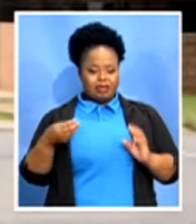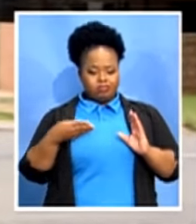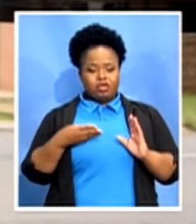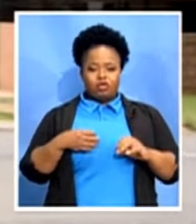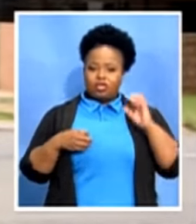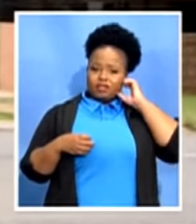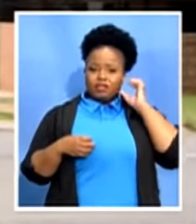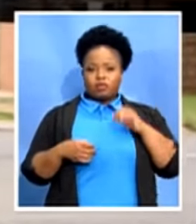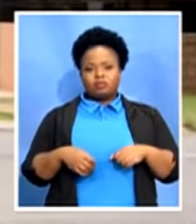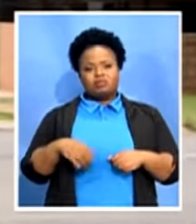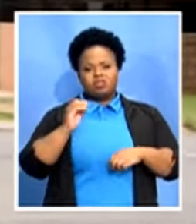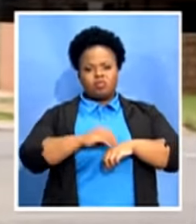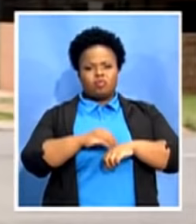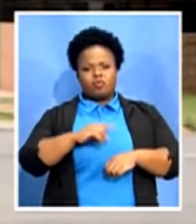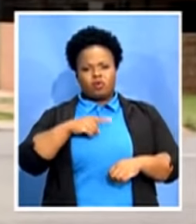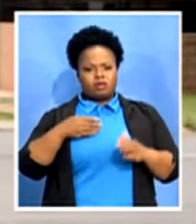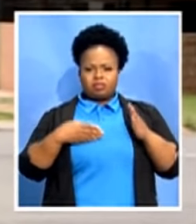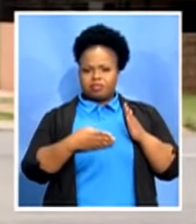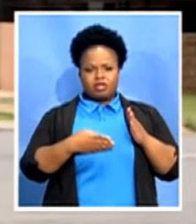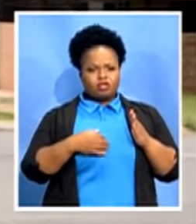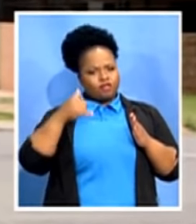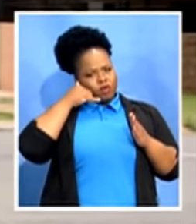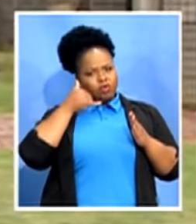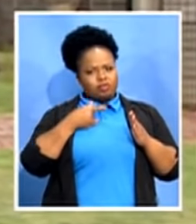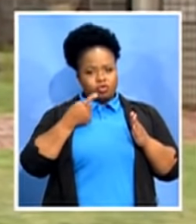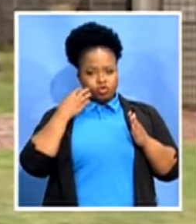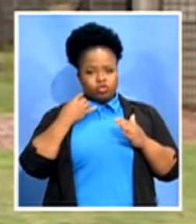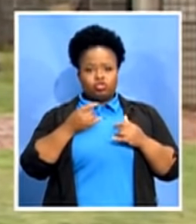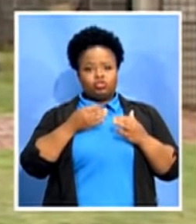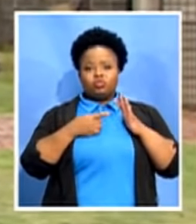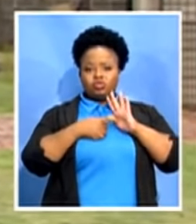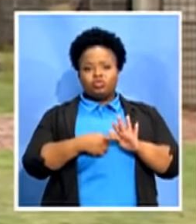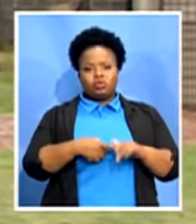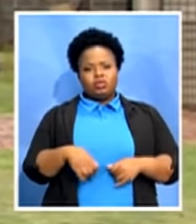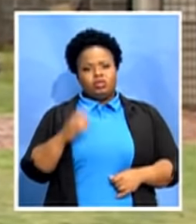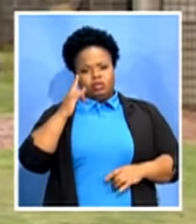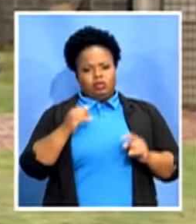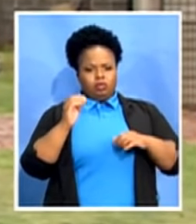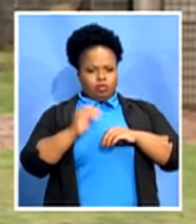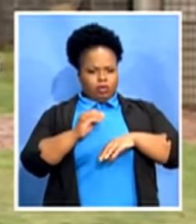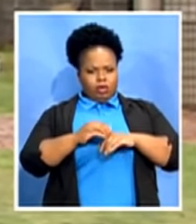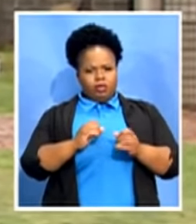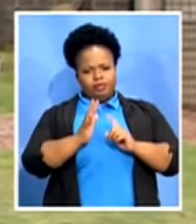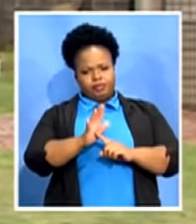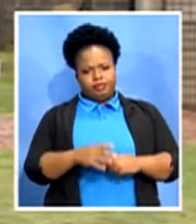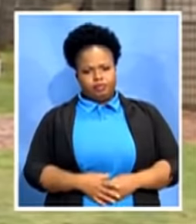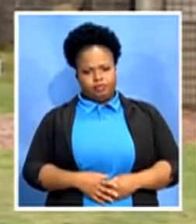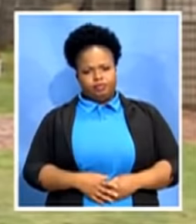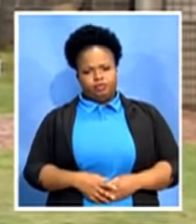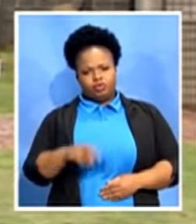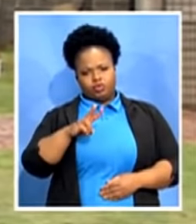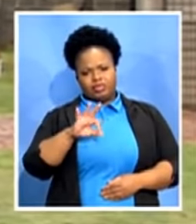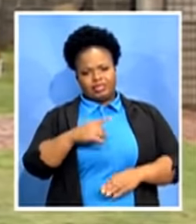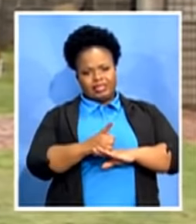phone. It will show now there's a network problem on your phone. It's giving you signal for 2-3 seconds, 5 seconds. Phone is ringing